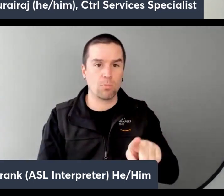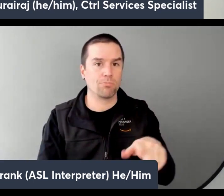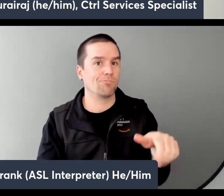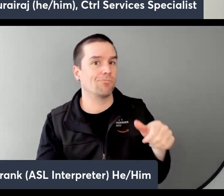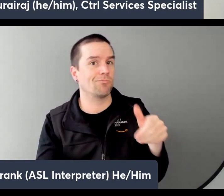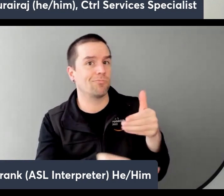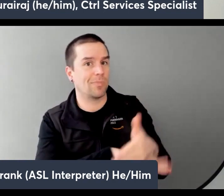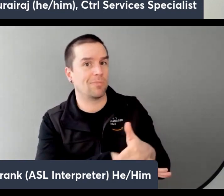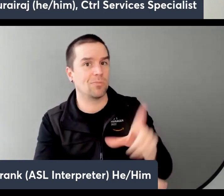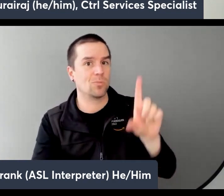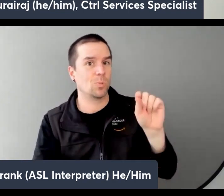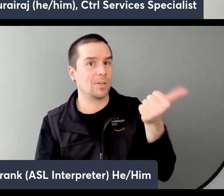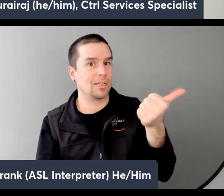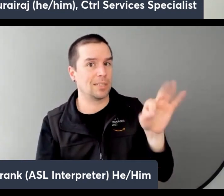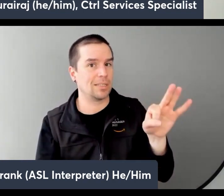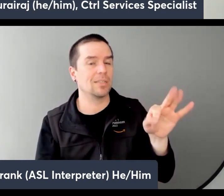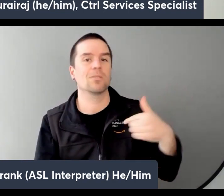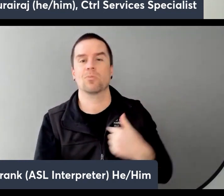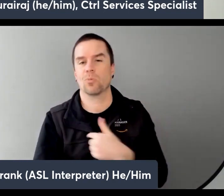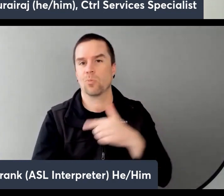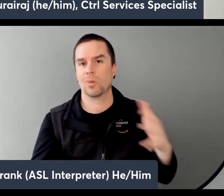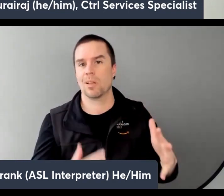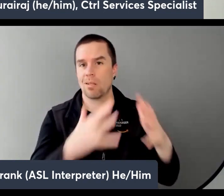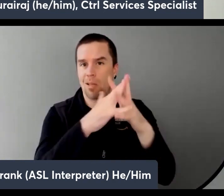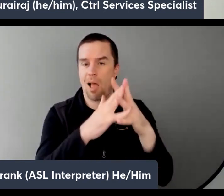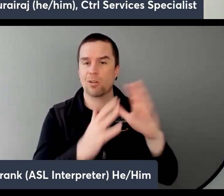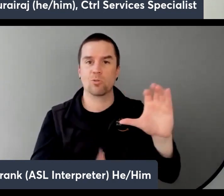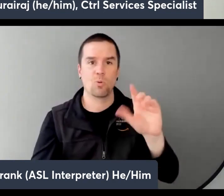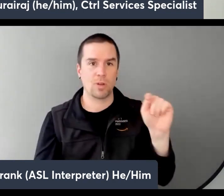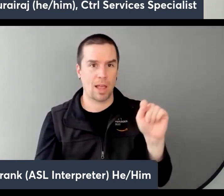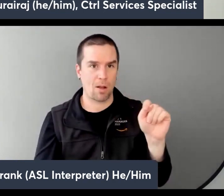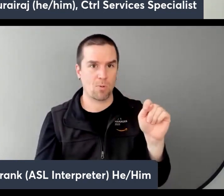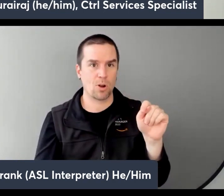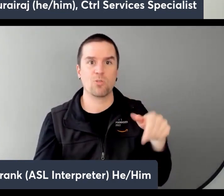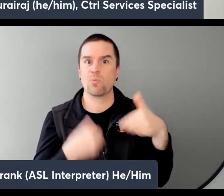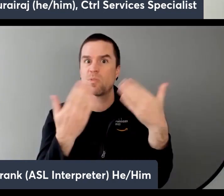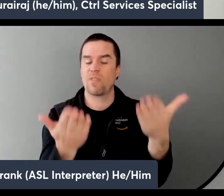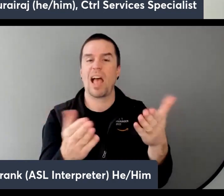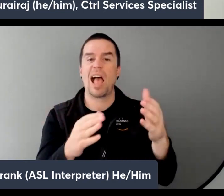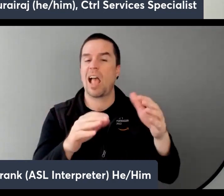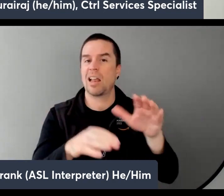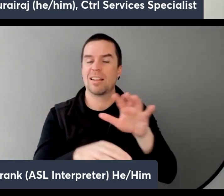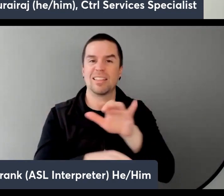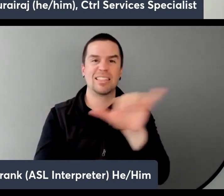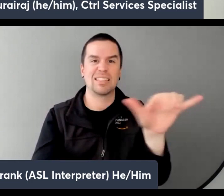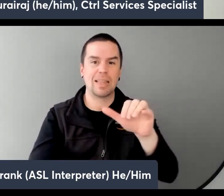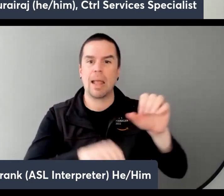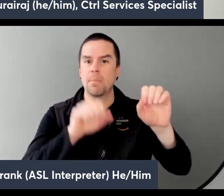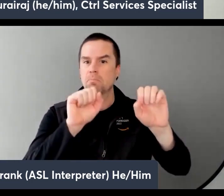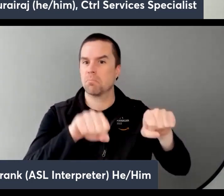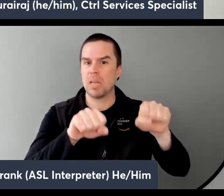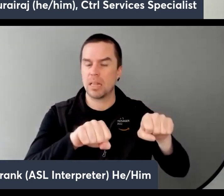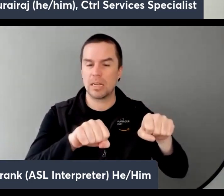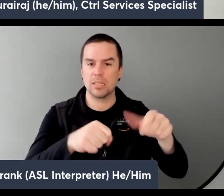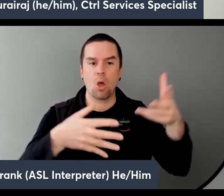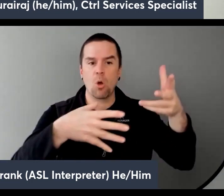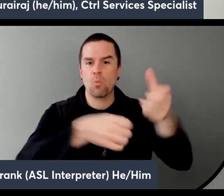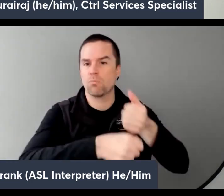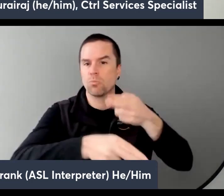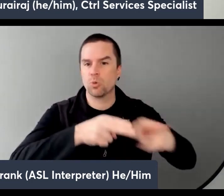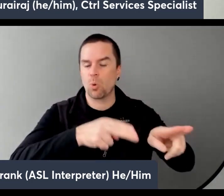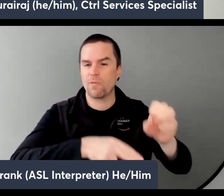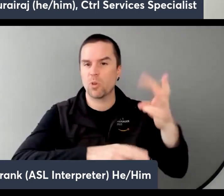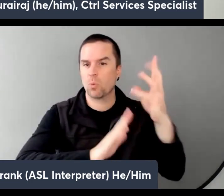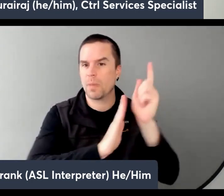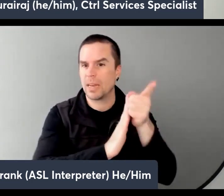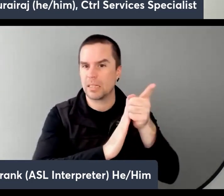Control Tower to provide those capabilities out of the box, the time was condensed within a few minutes. So as of today,